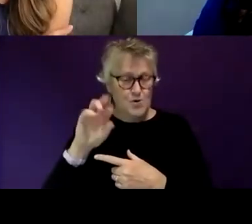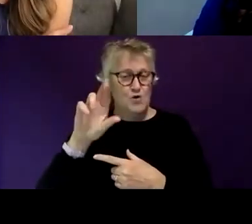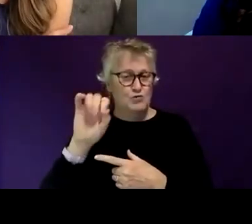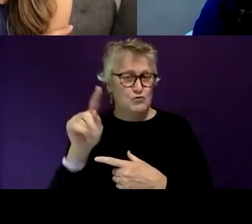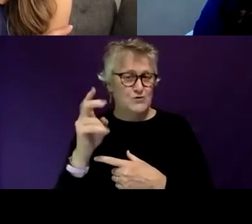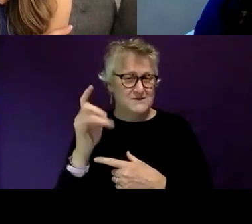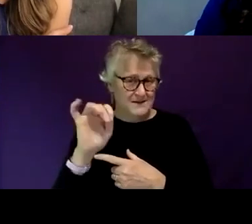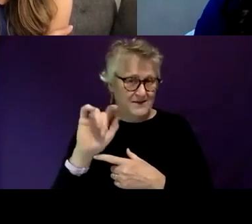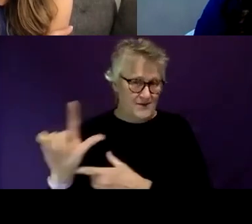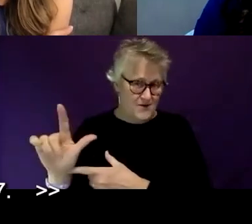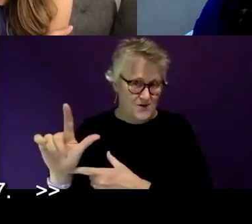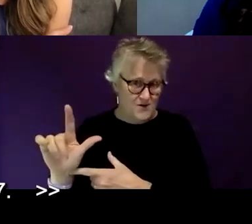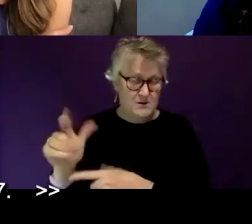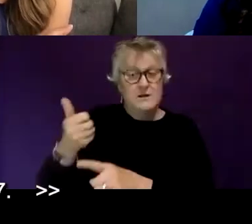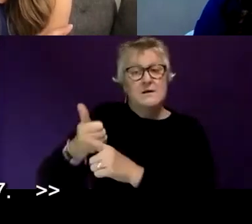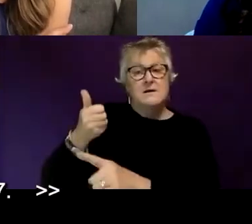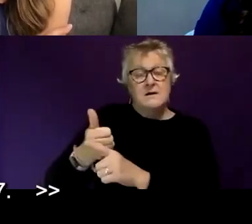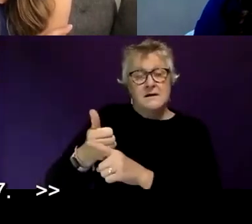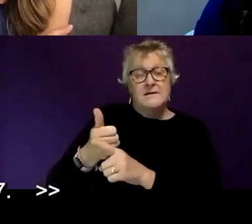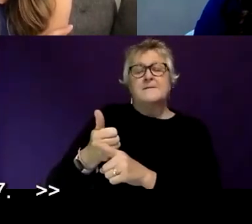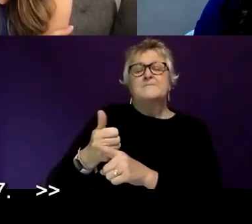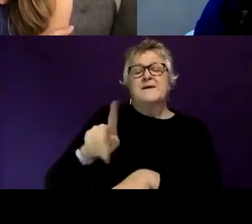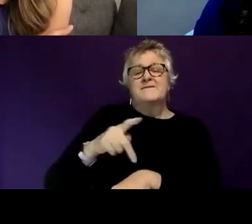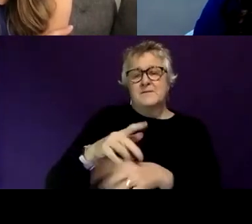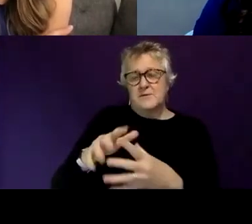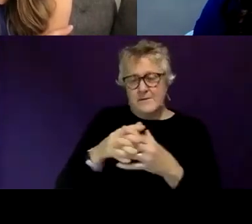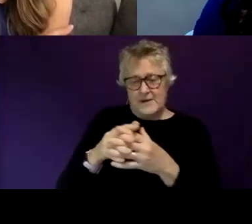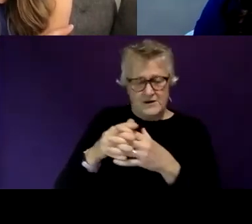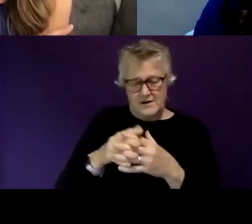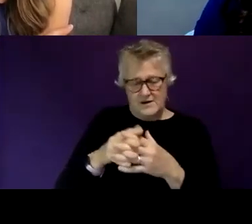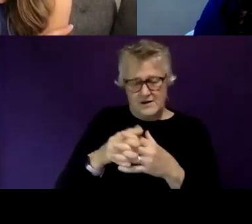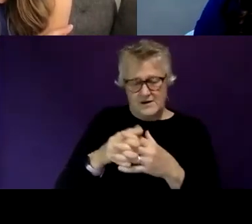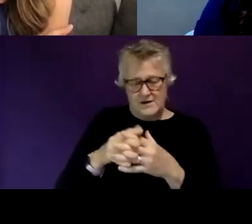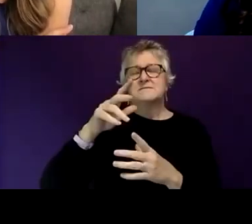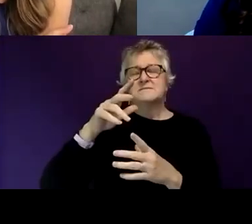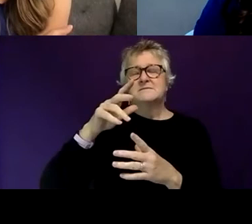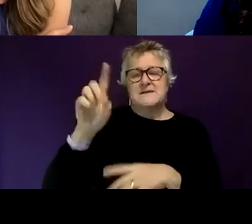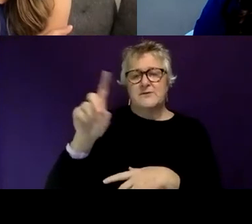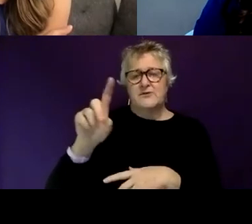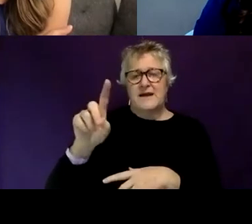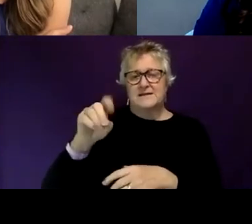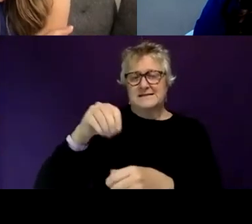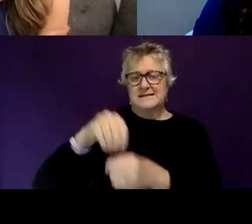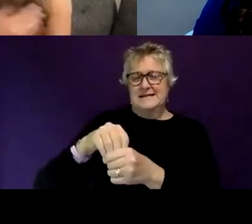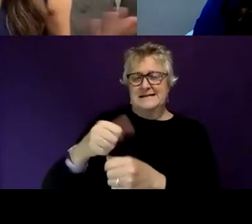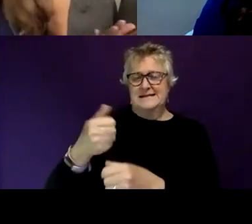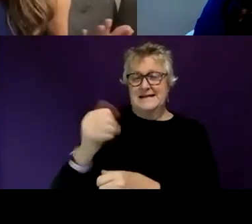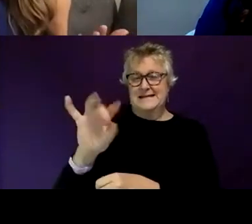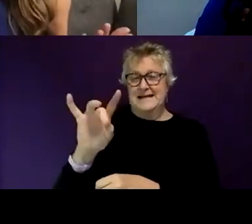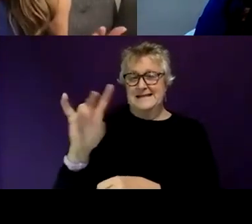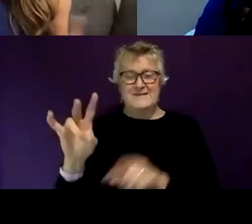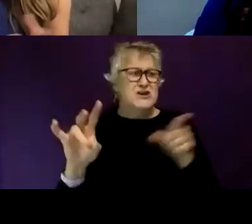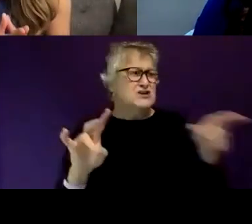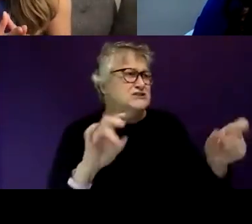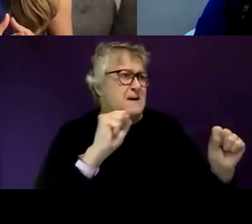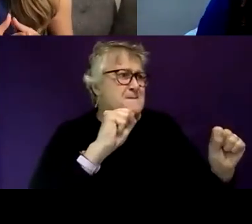of the Filipino-American LA Democrats in 1987. And she's on here, she's amazing, Jocelyn. I just saw